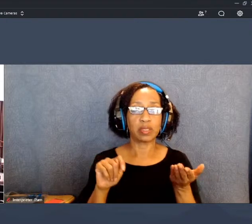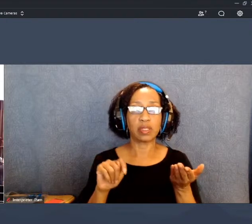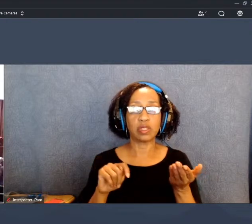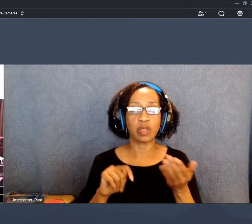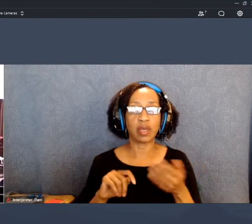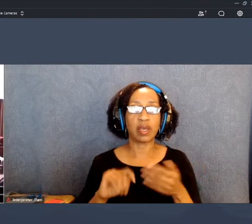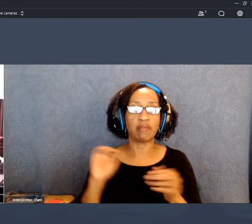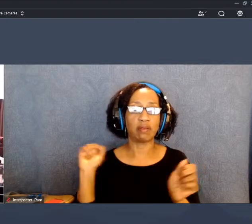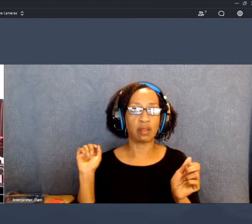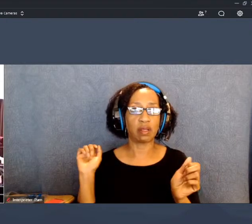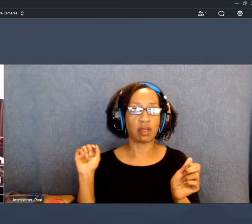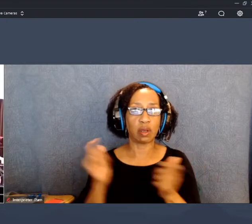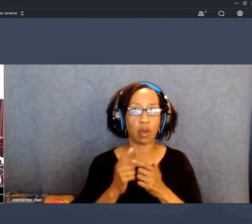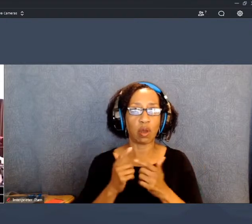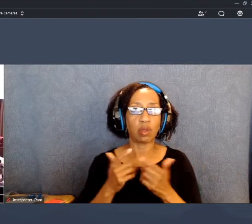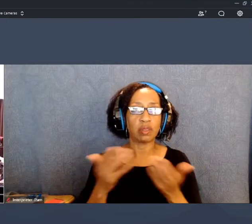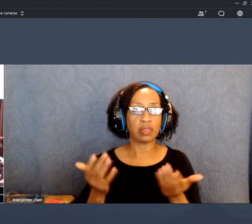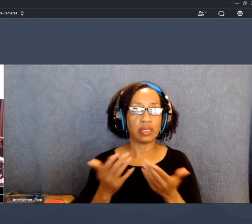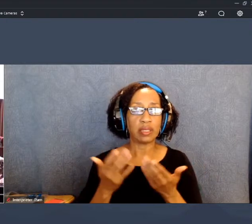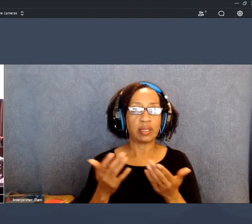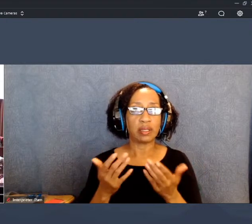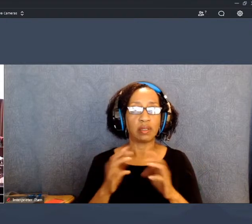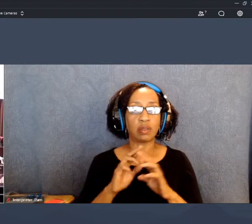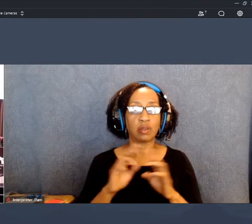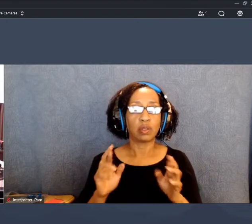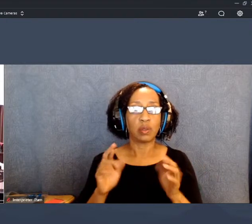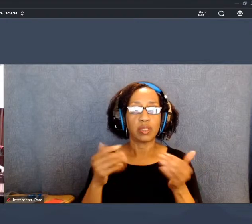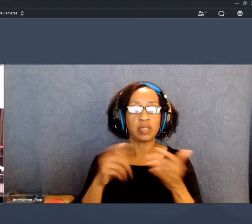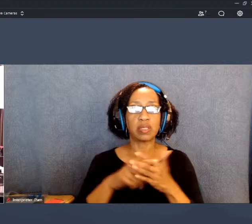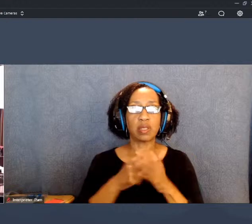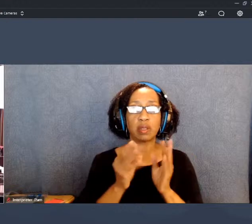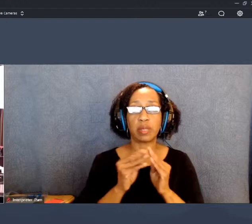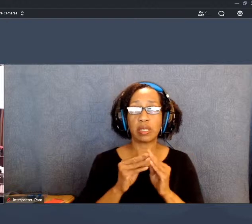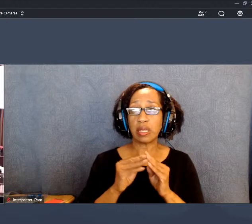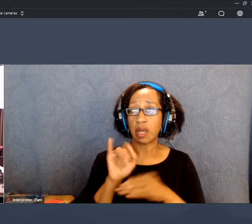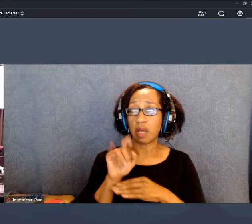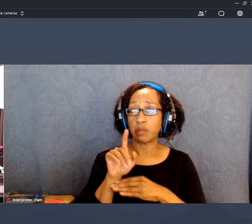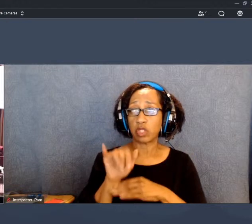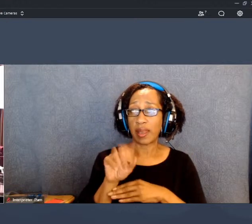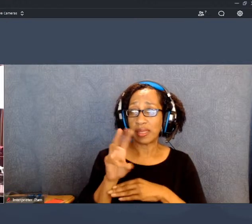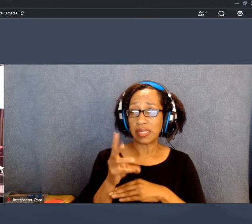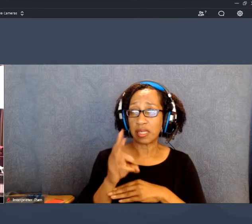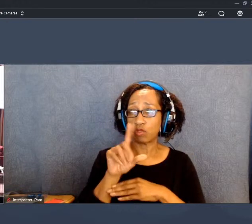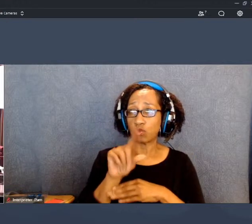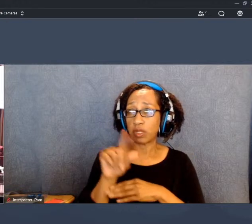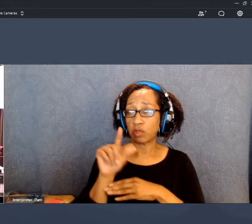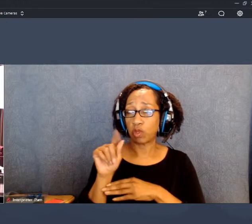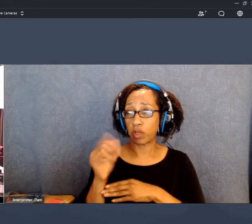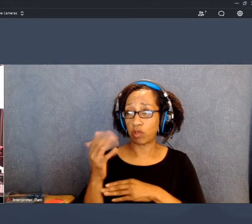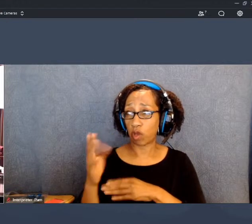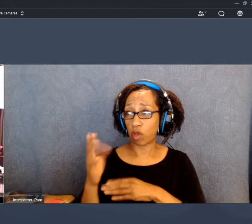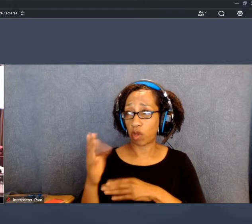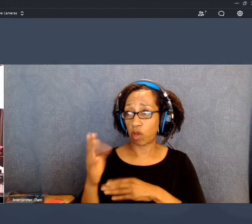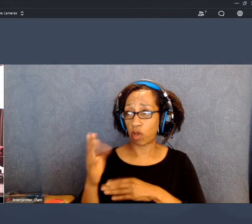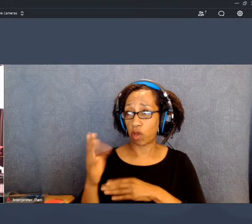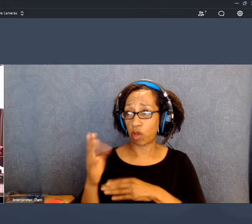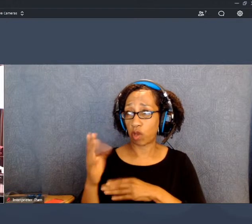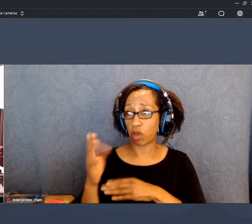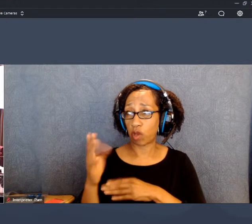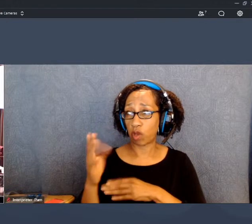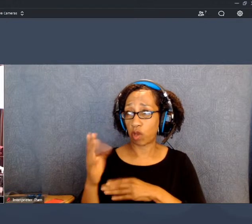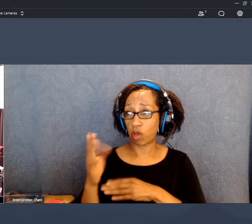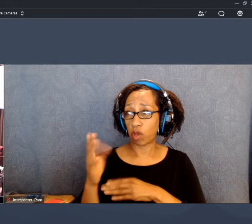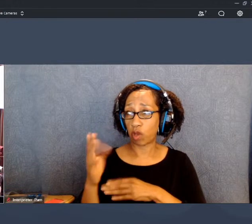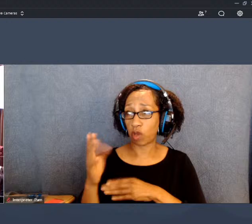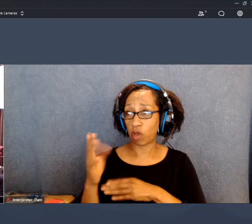Thank you, Madam Comptroller. Madam Vice Chairman, have you read the meeting minutes of our July 6th, 2021 meeting? I have read the minutes and find them to be in order, and I